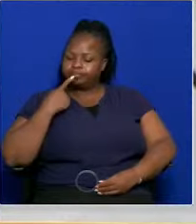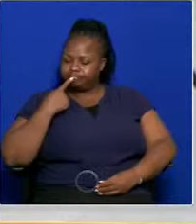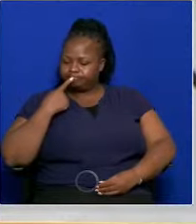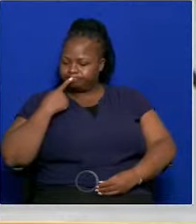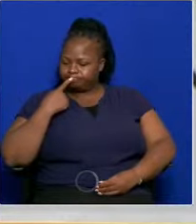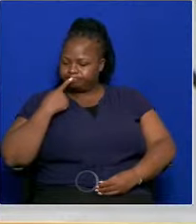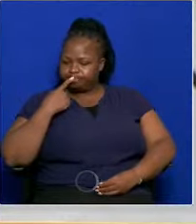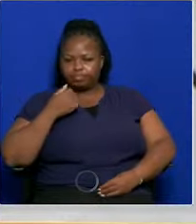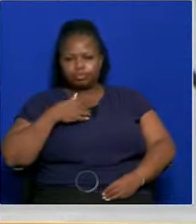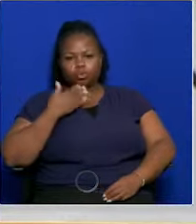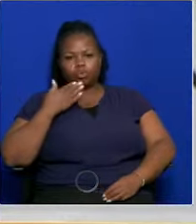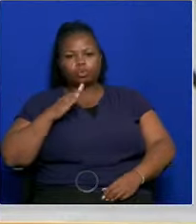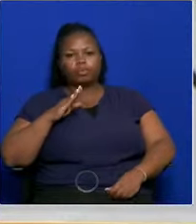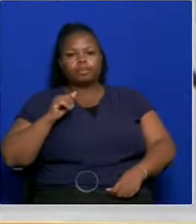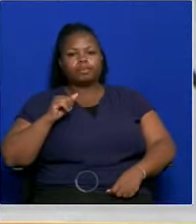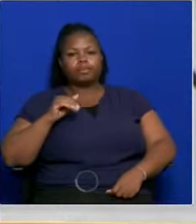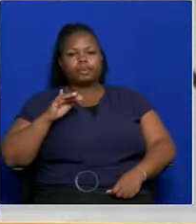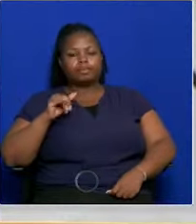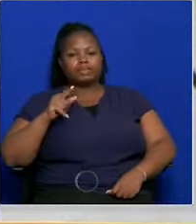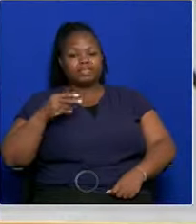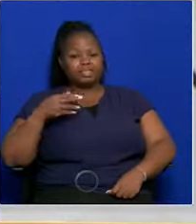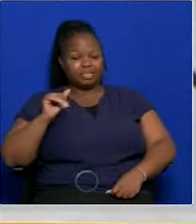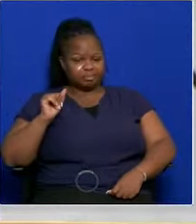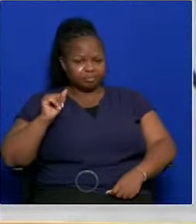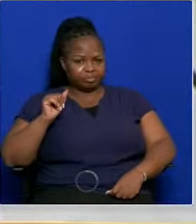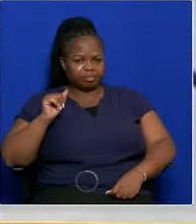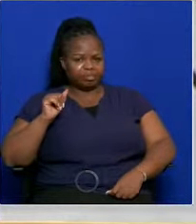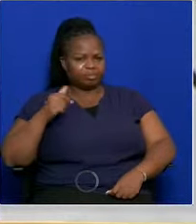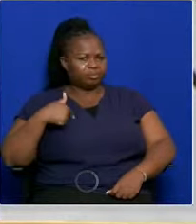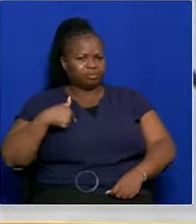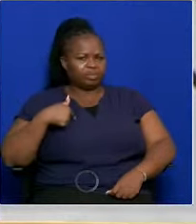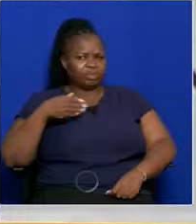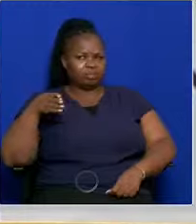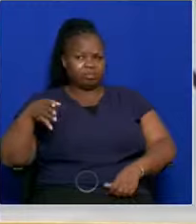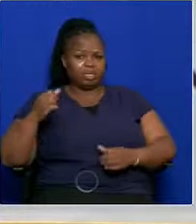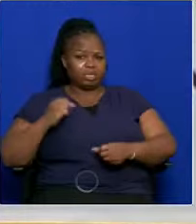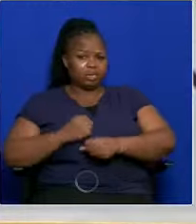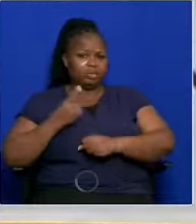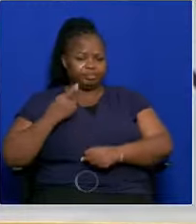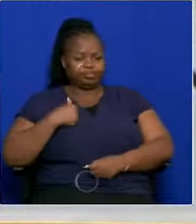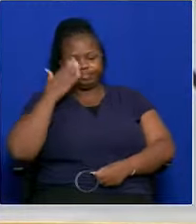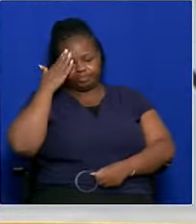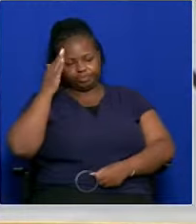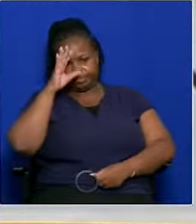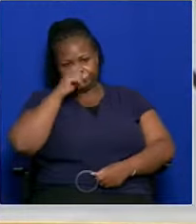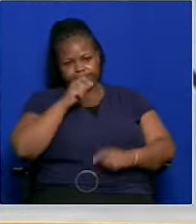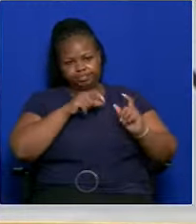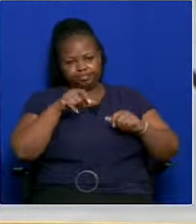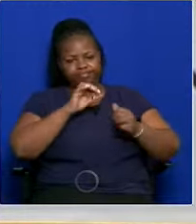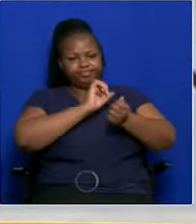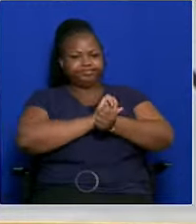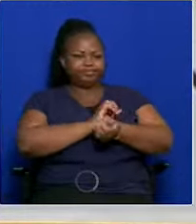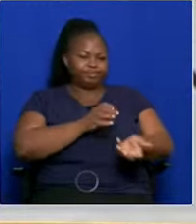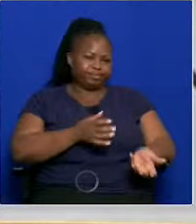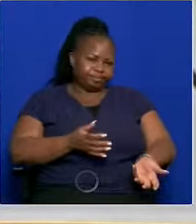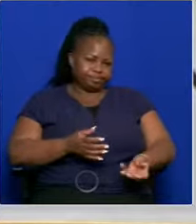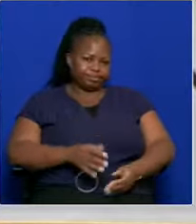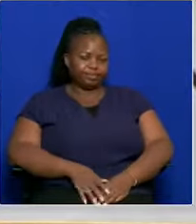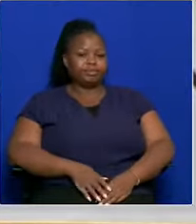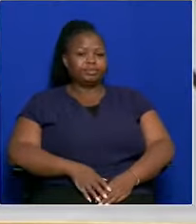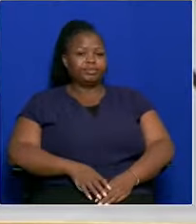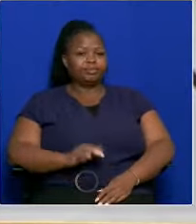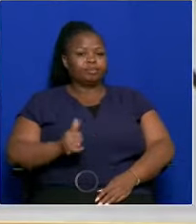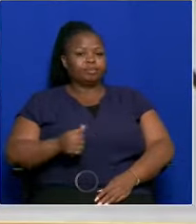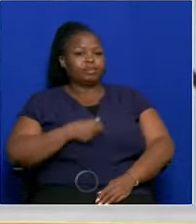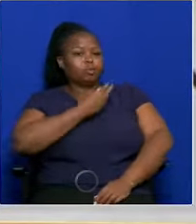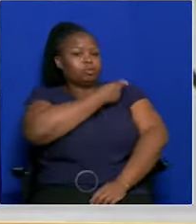Babita, I was in Gauteng, I knew that suspects were arrested. And then the burning of the hospital, I was involved